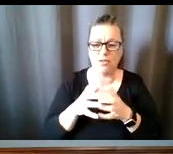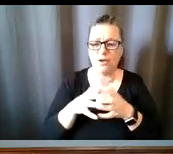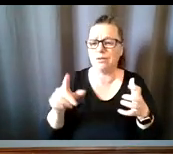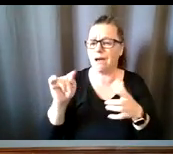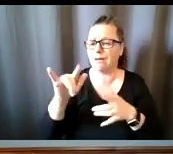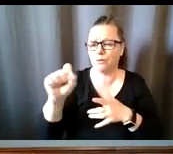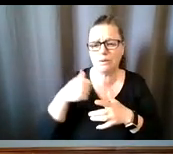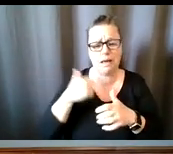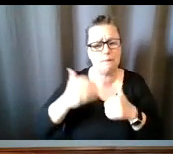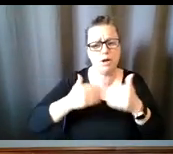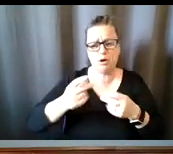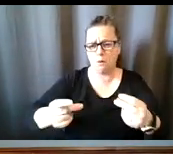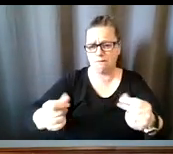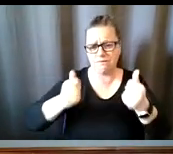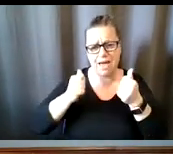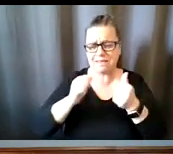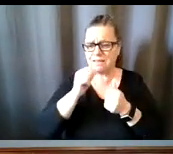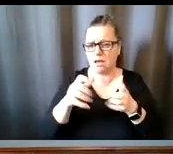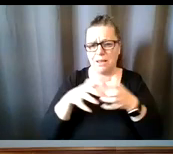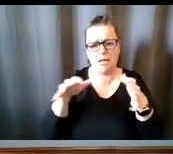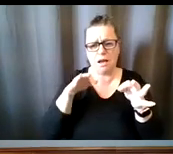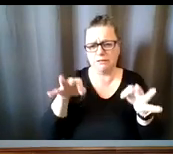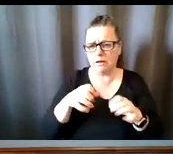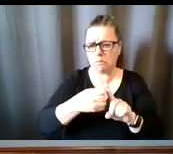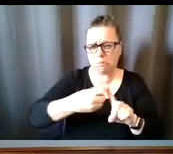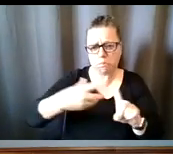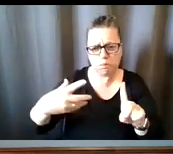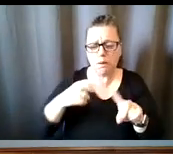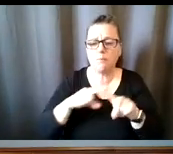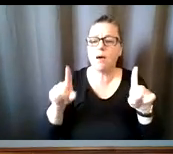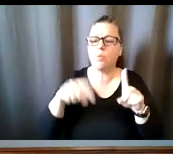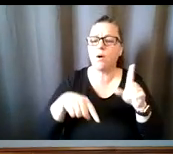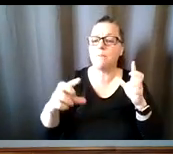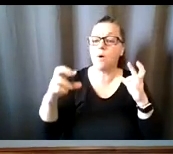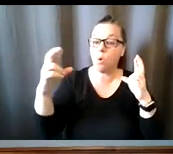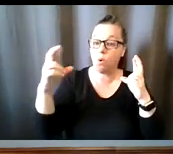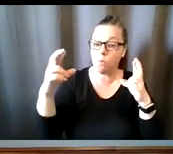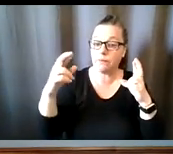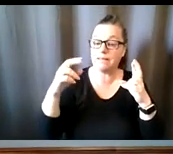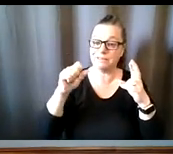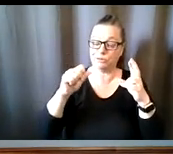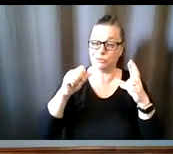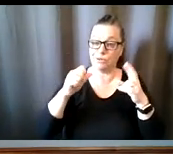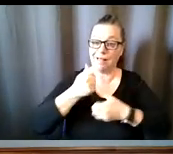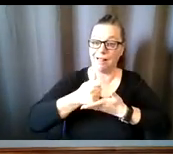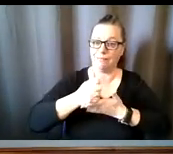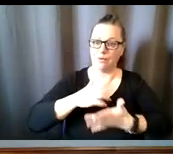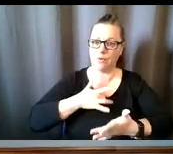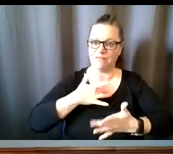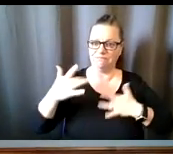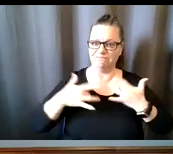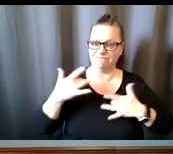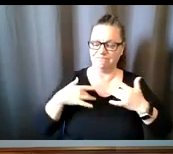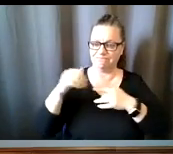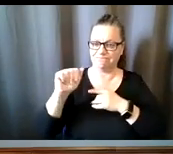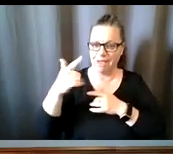really fast through these, so it's not going to be a lot of explanation. What I'm hoping to do is to really get you excited about Agile and